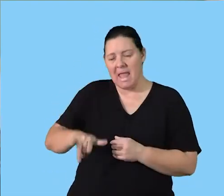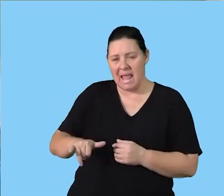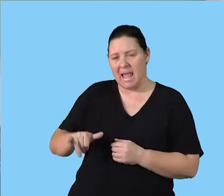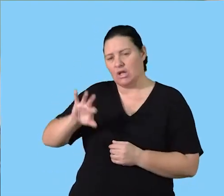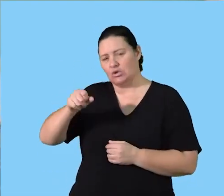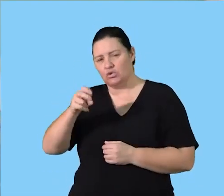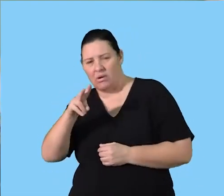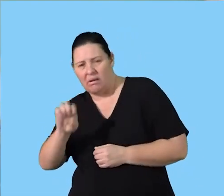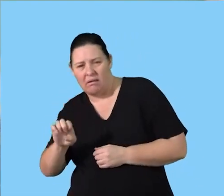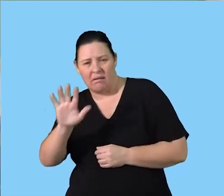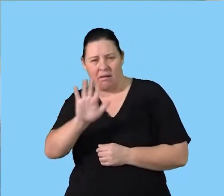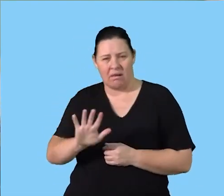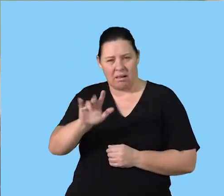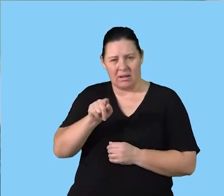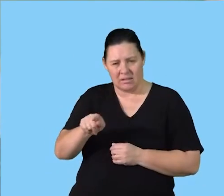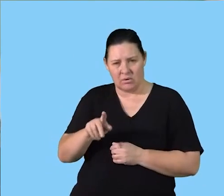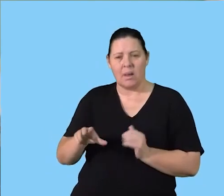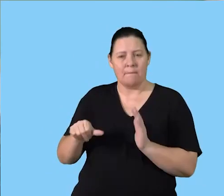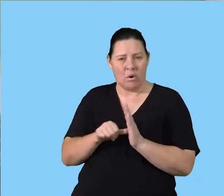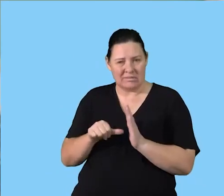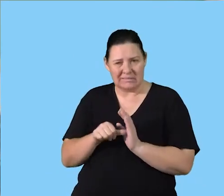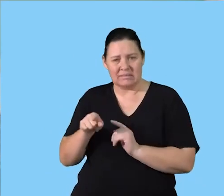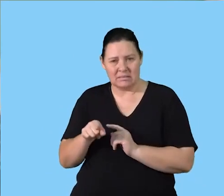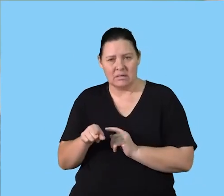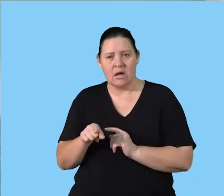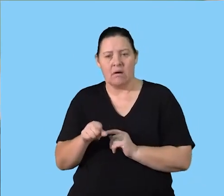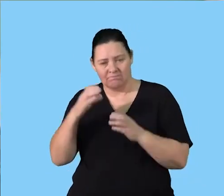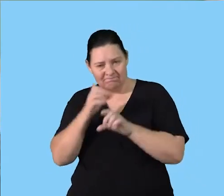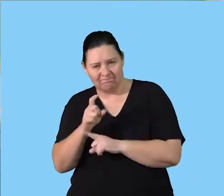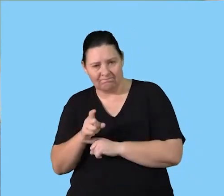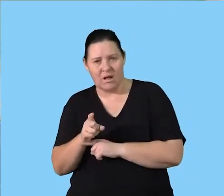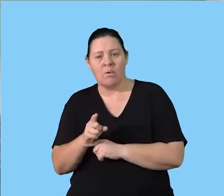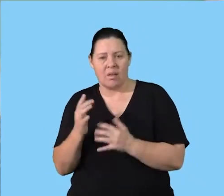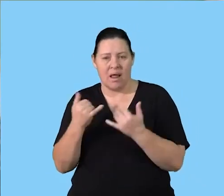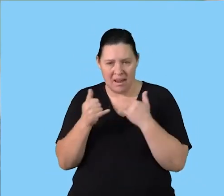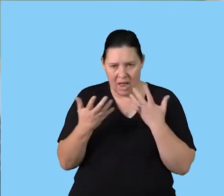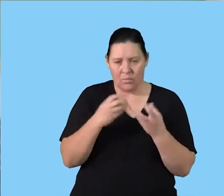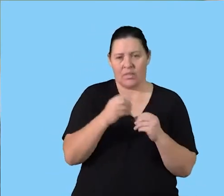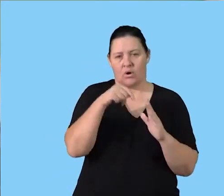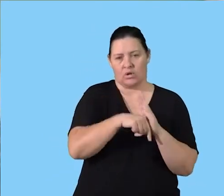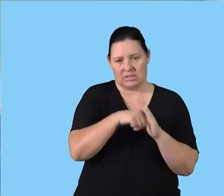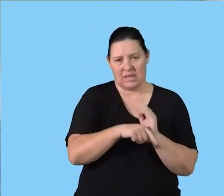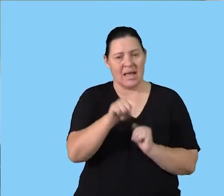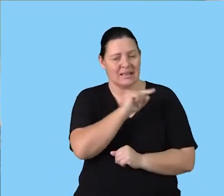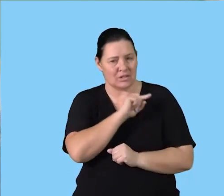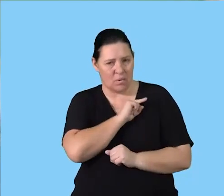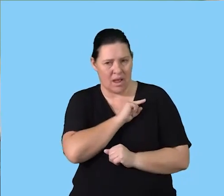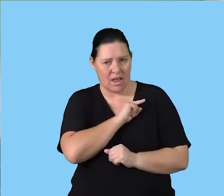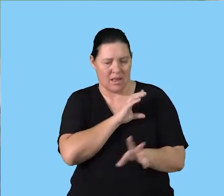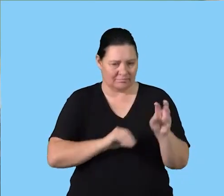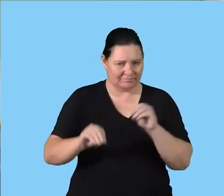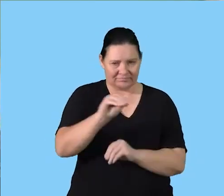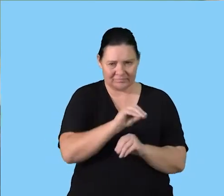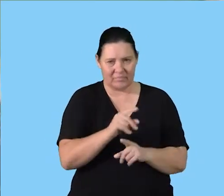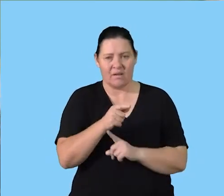and so on. So it is critical to look at a particular province and align it with the content. So that is why there has been